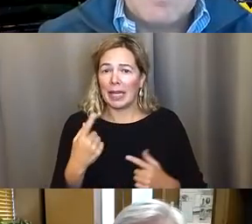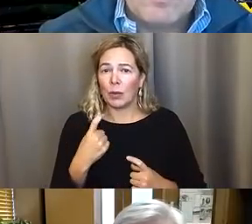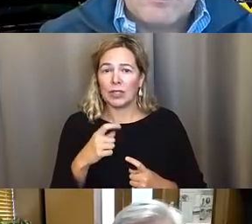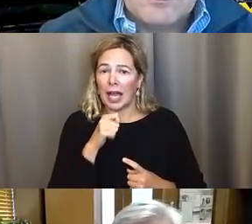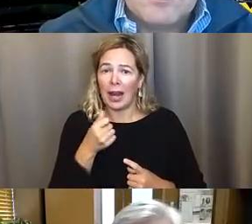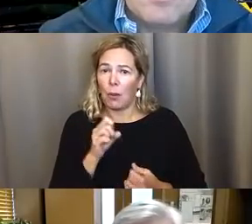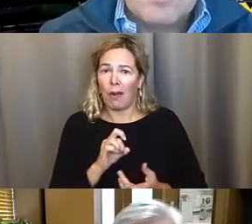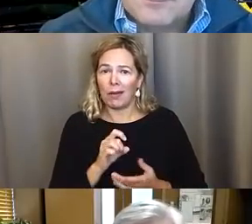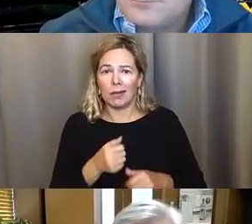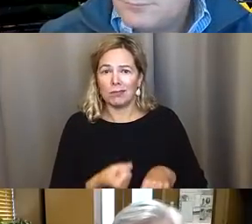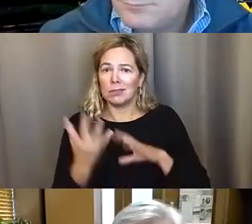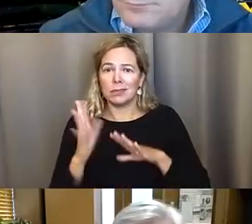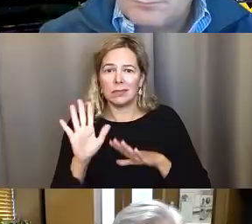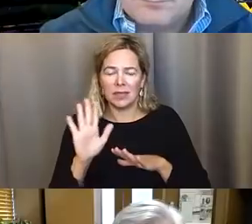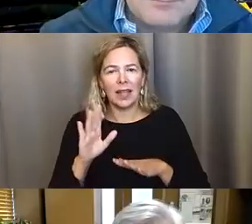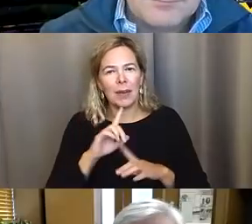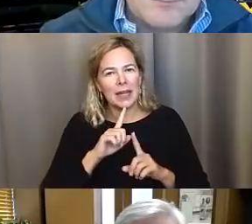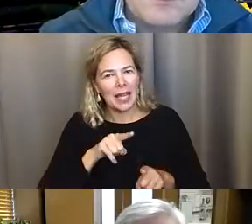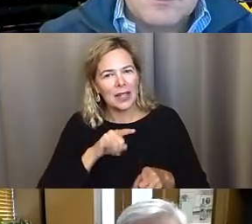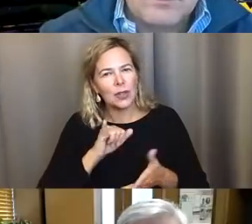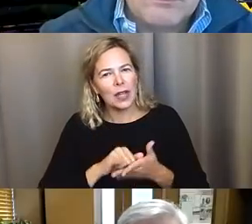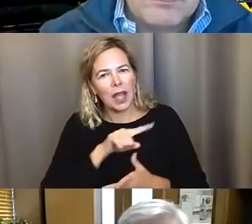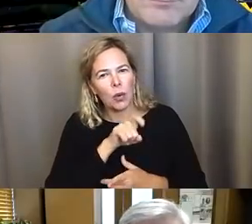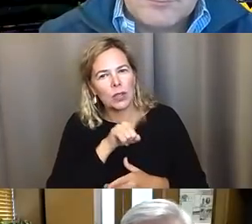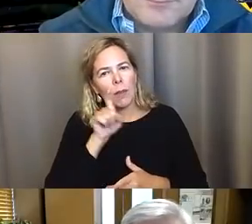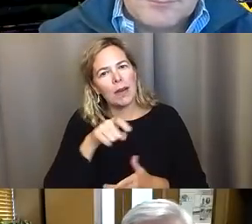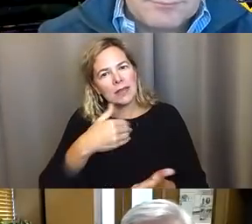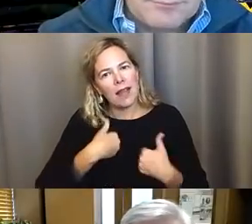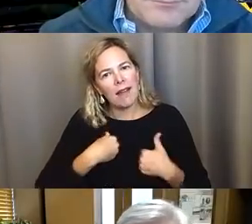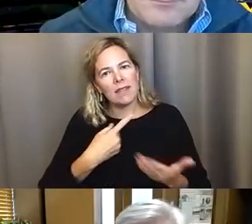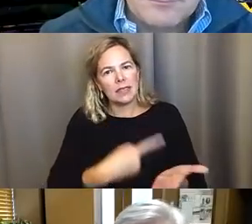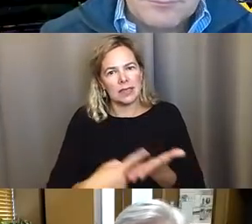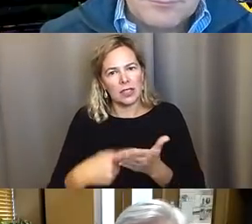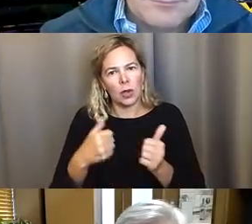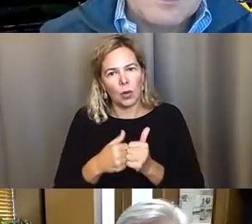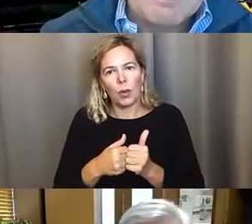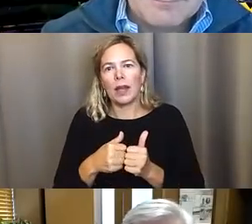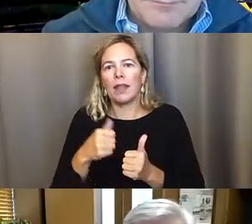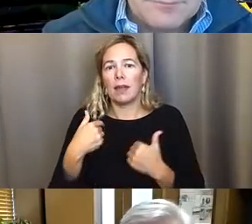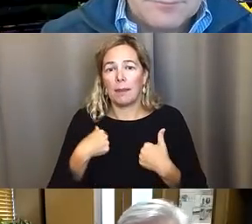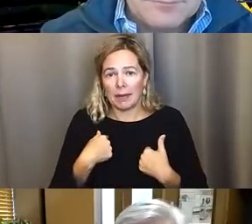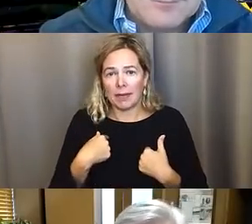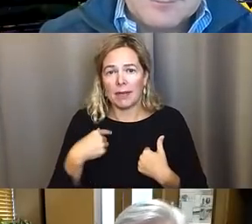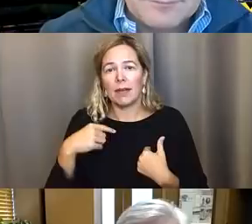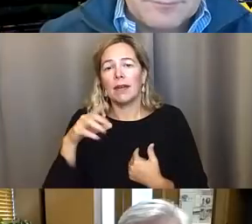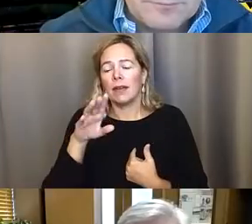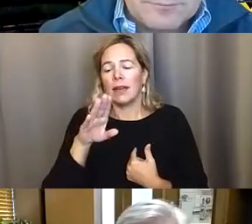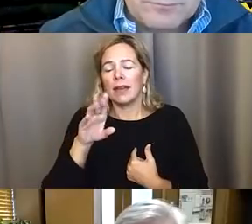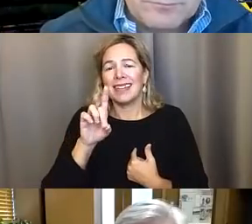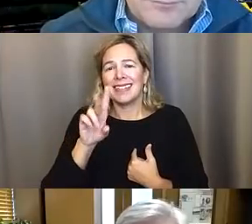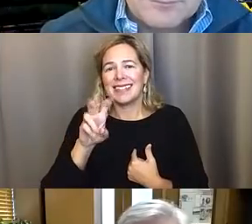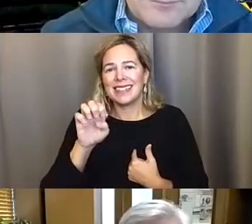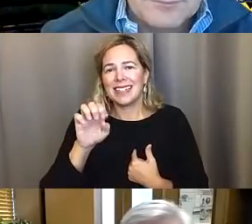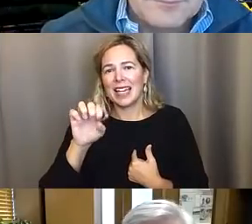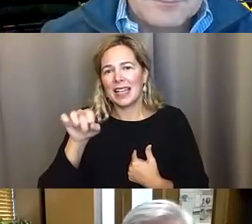really takes a discussion with both Dave Spollinger, who's overseeing all the operations, with Paul